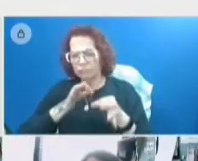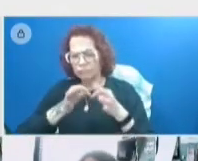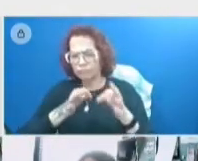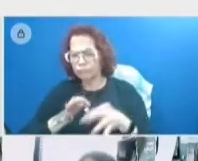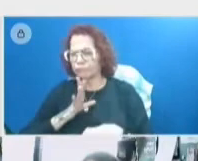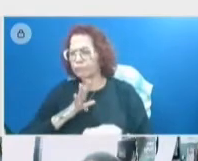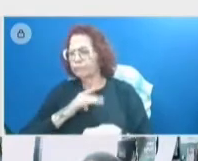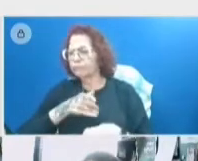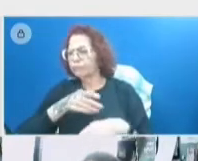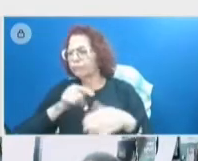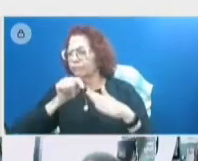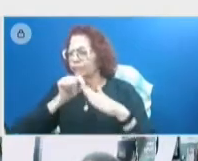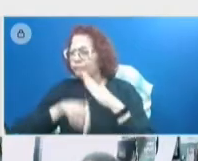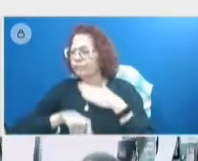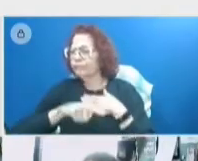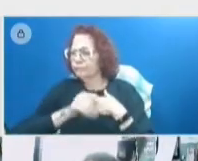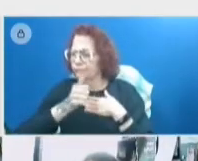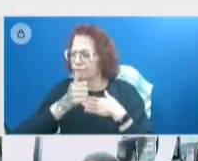and